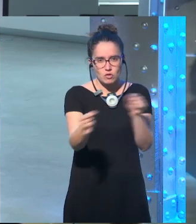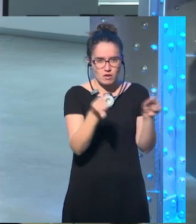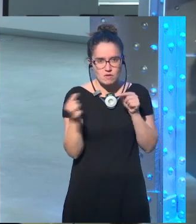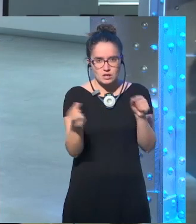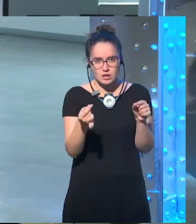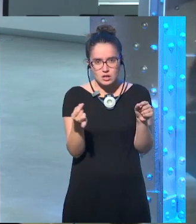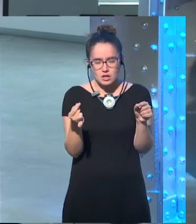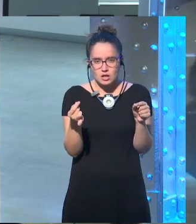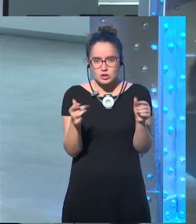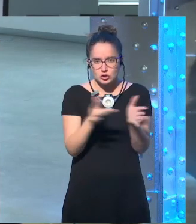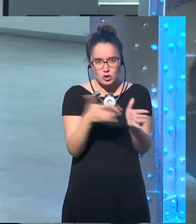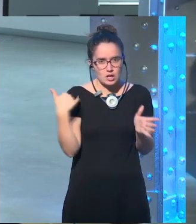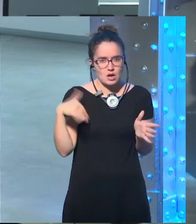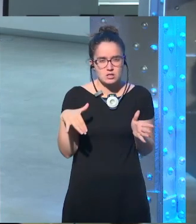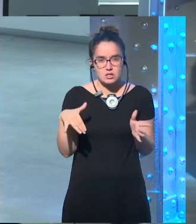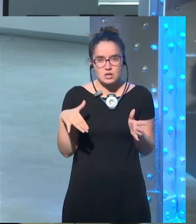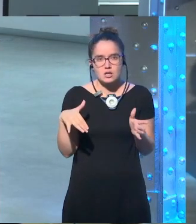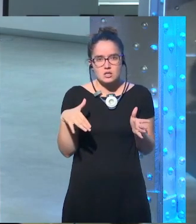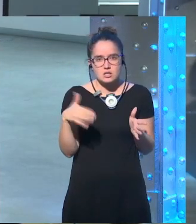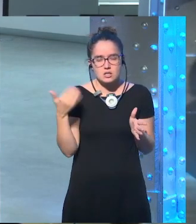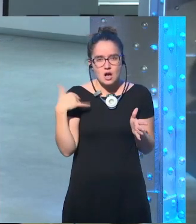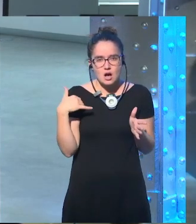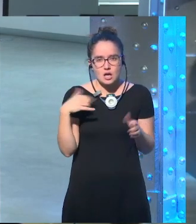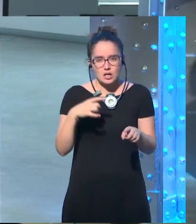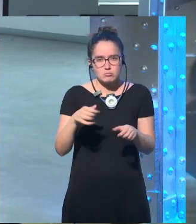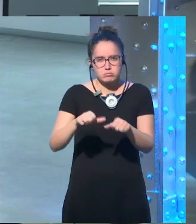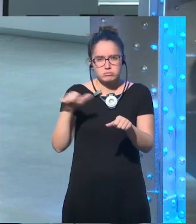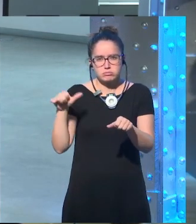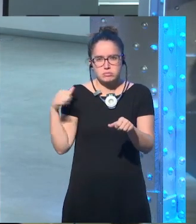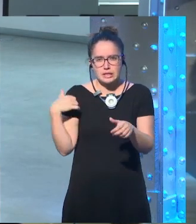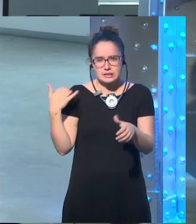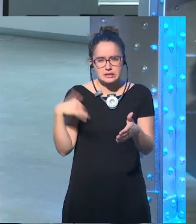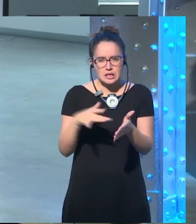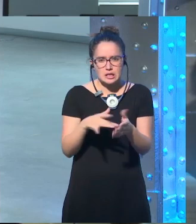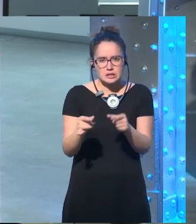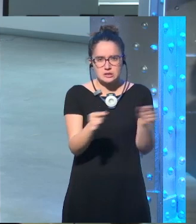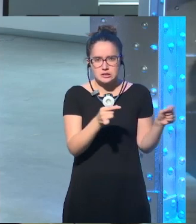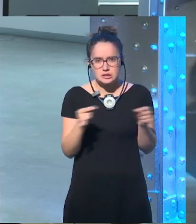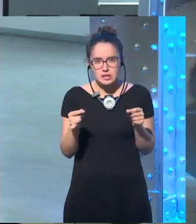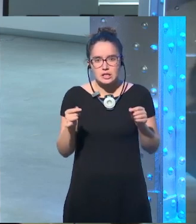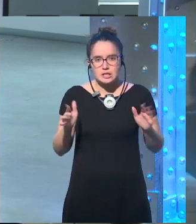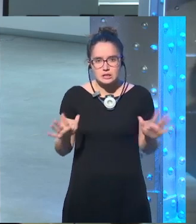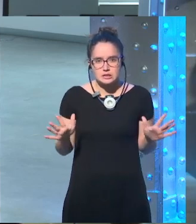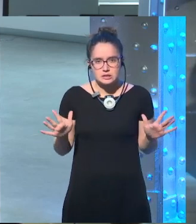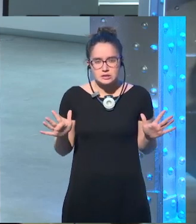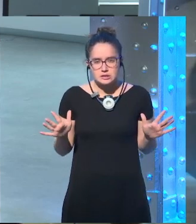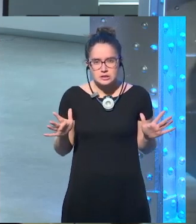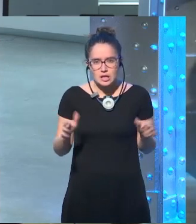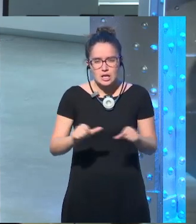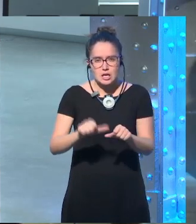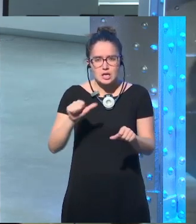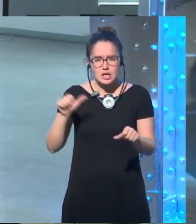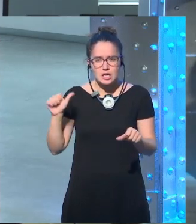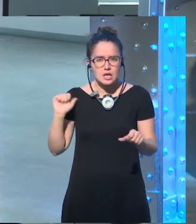for some time, and it goes back at least to the